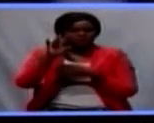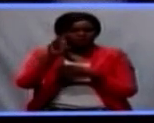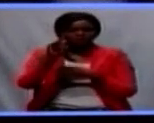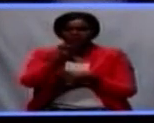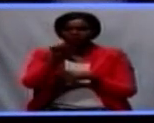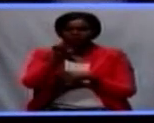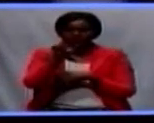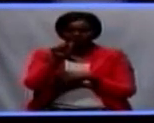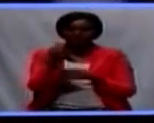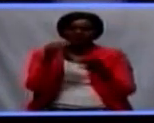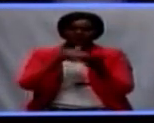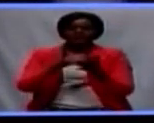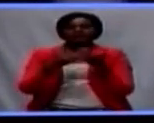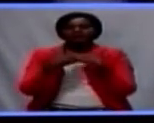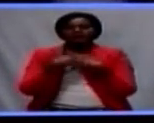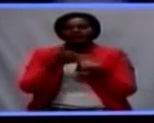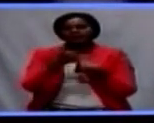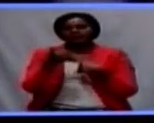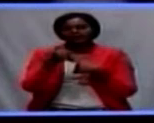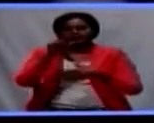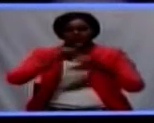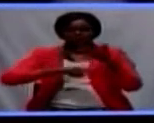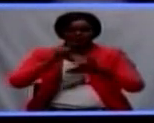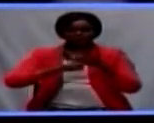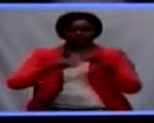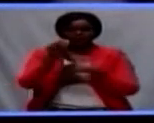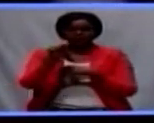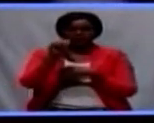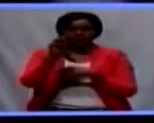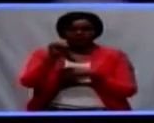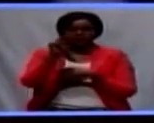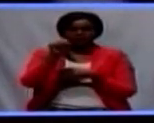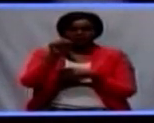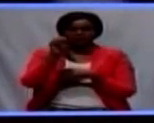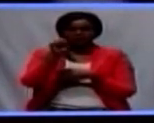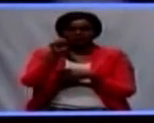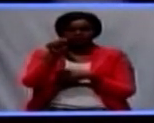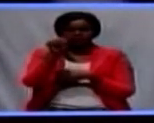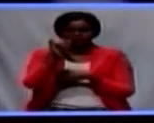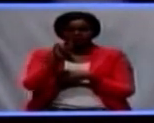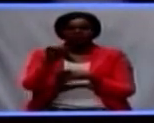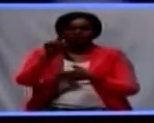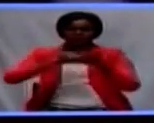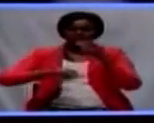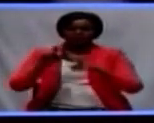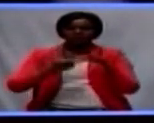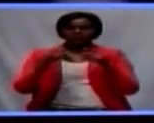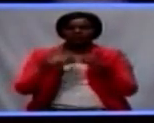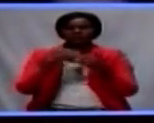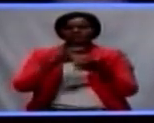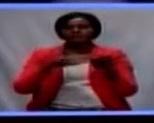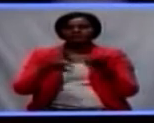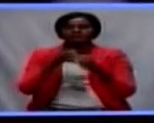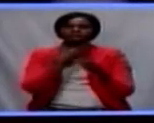again launched a tax amnesty. The new amnesty means that taxpayers have a 100% waiver